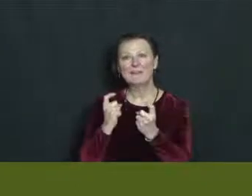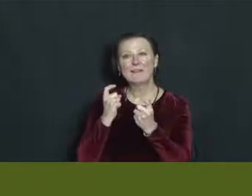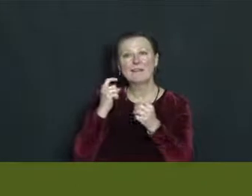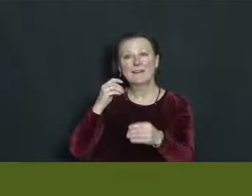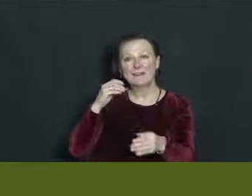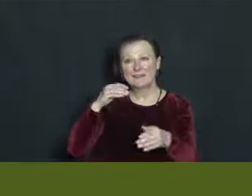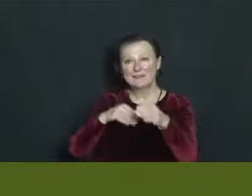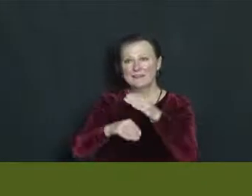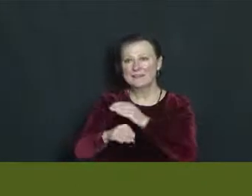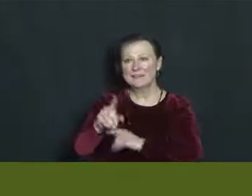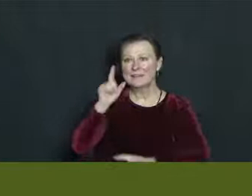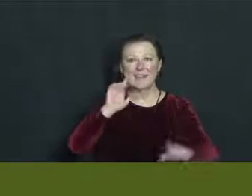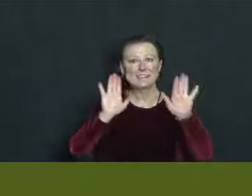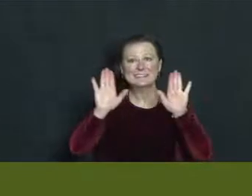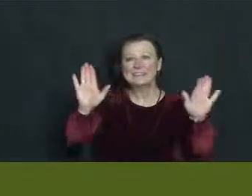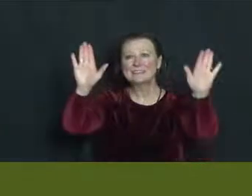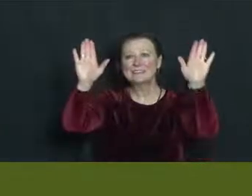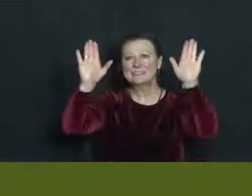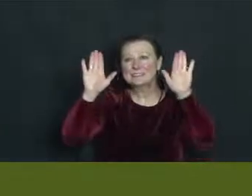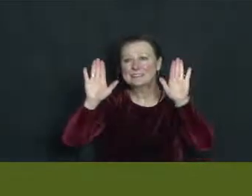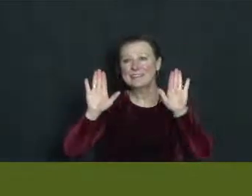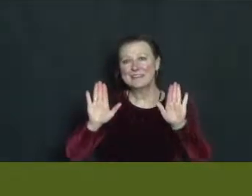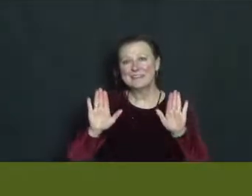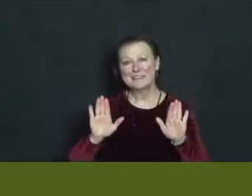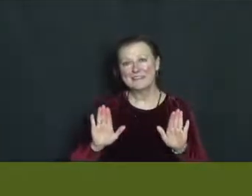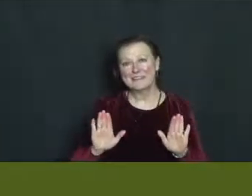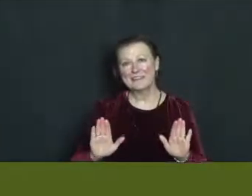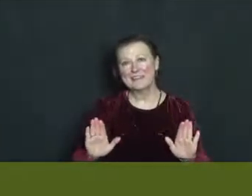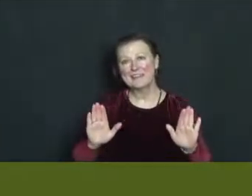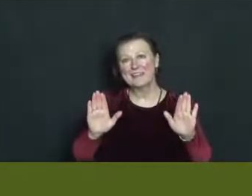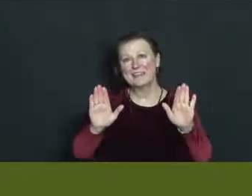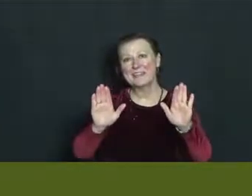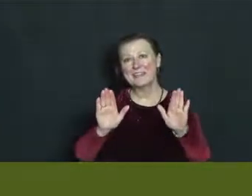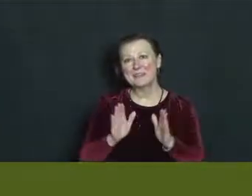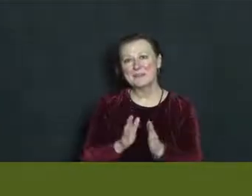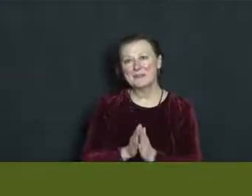Gloria in excelsis